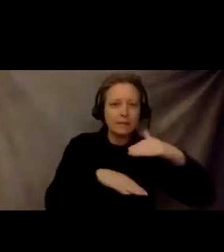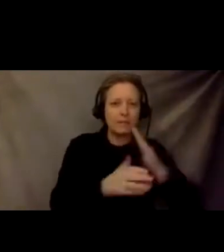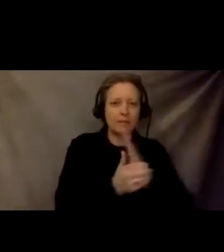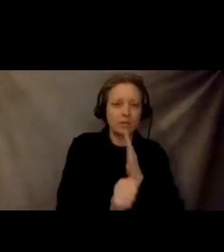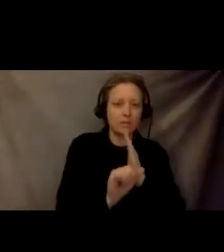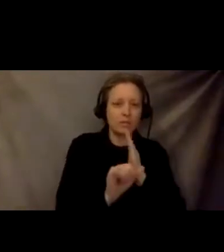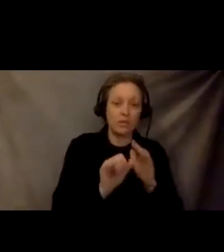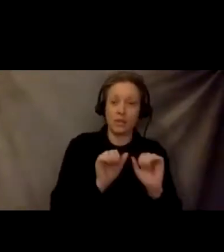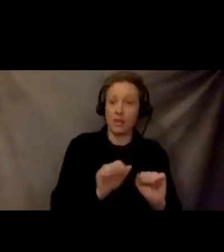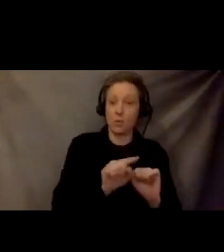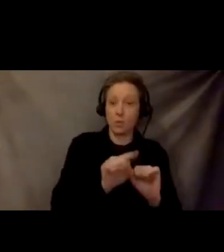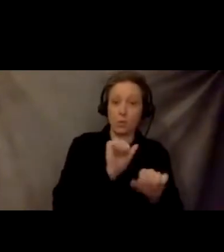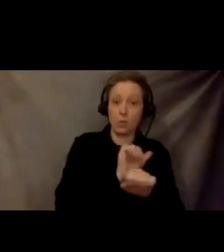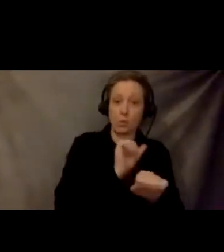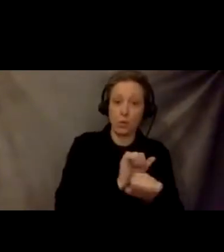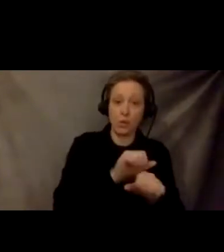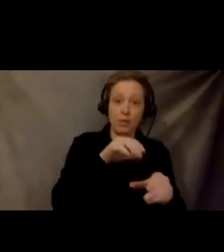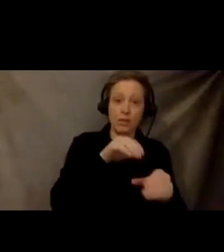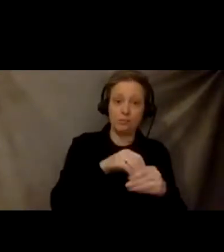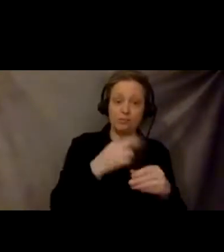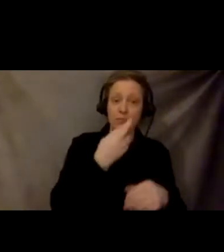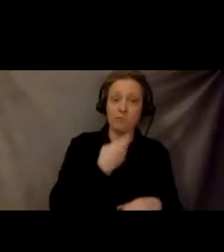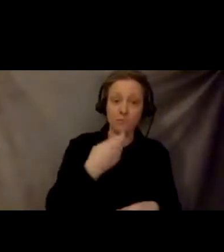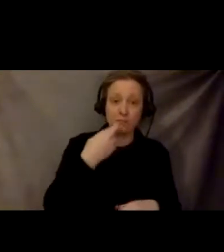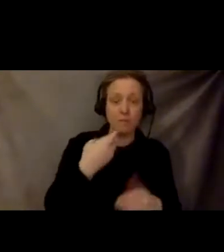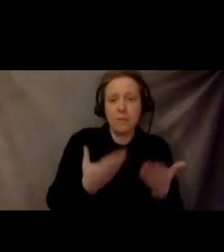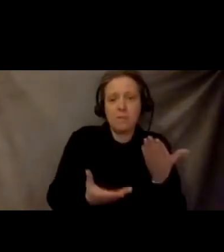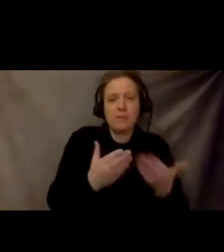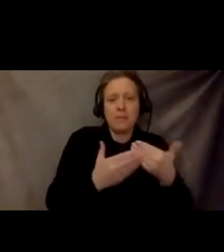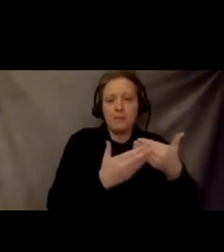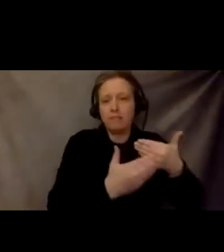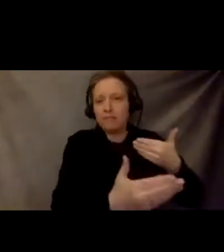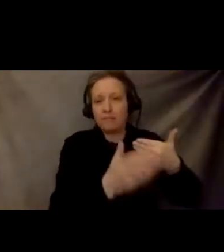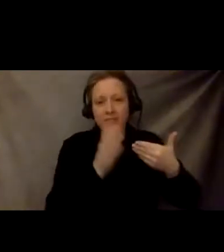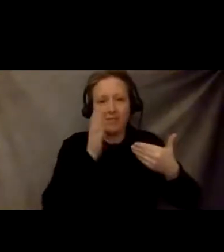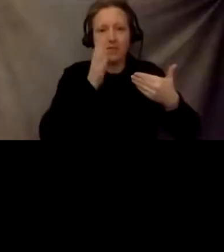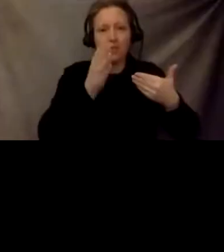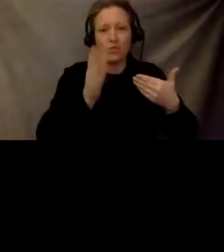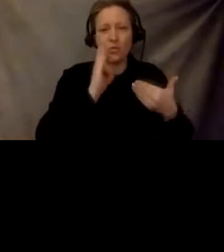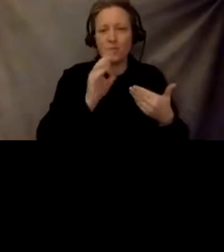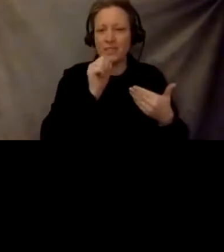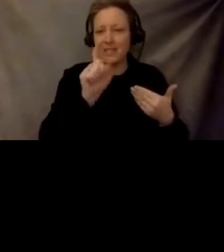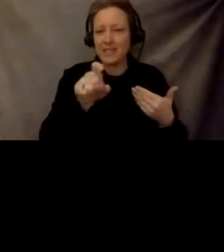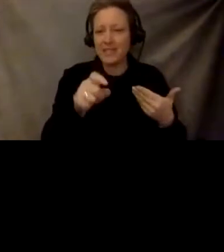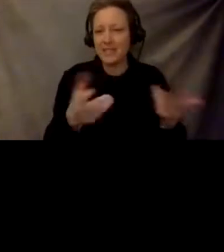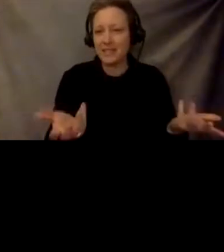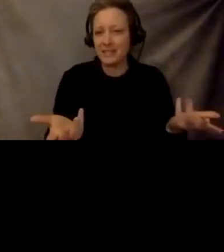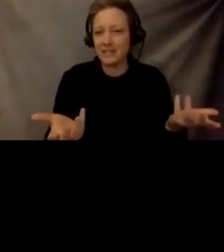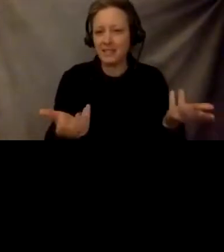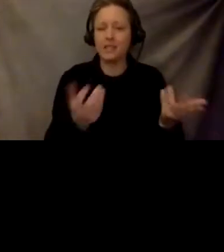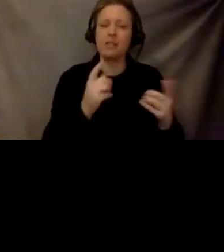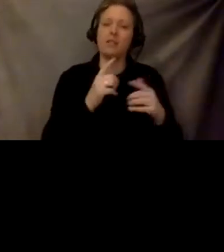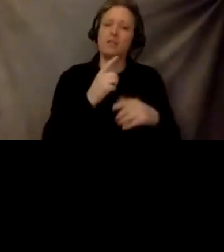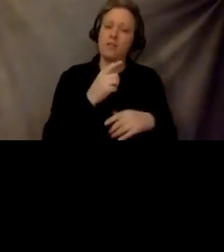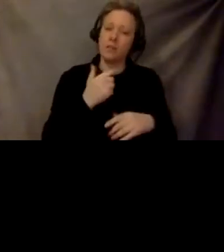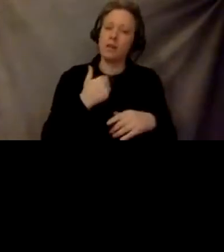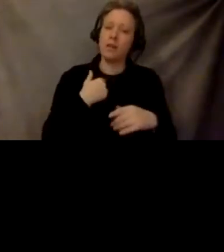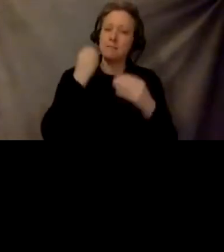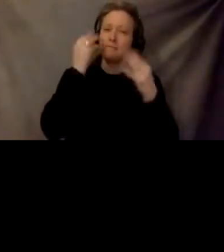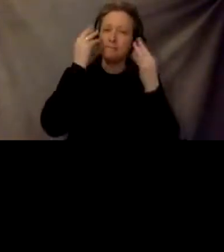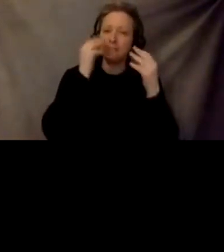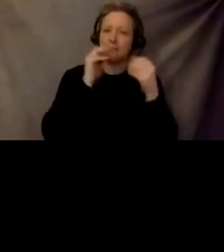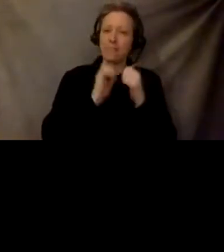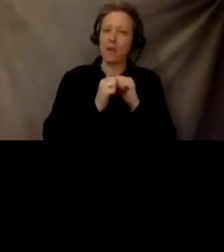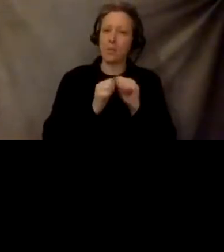have no need for any of that? I mean, so I worry about how do we continue it, because we either